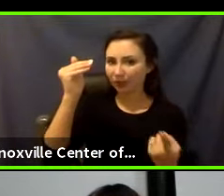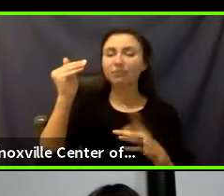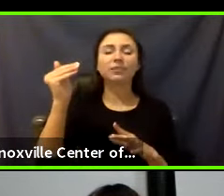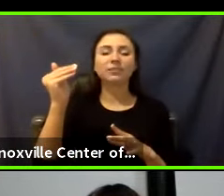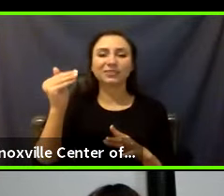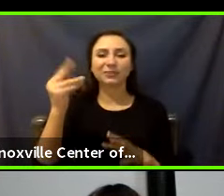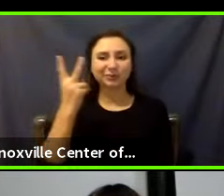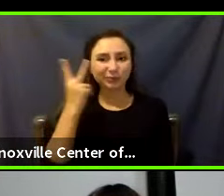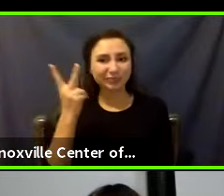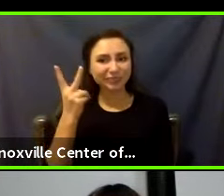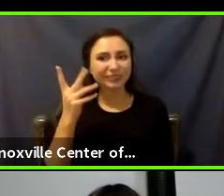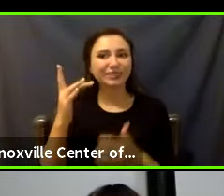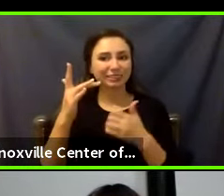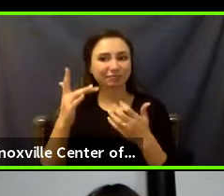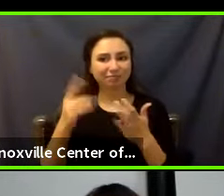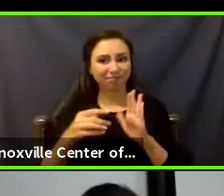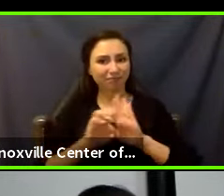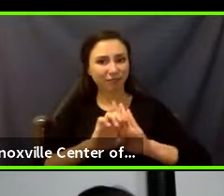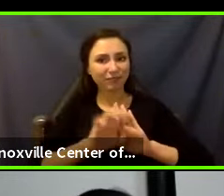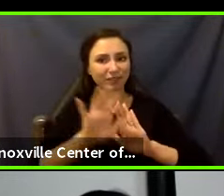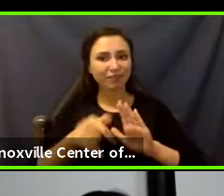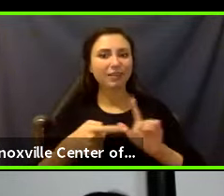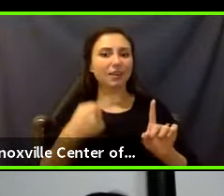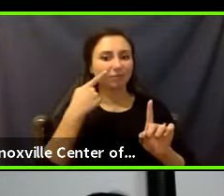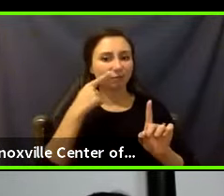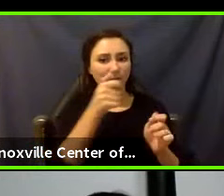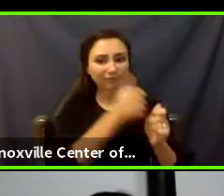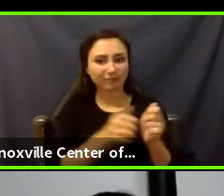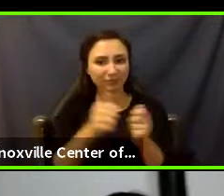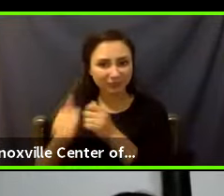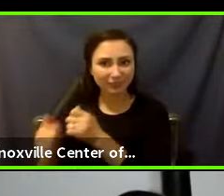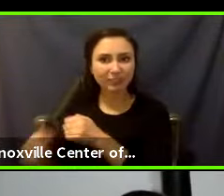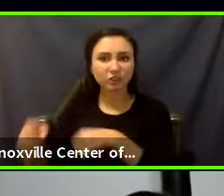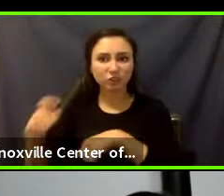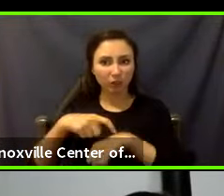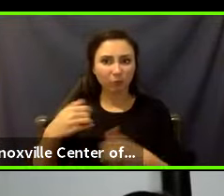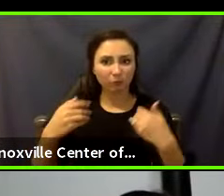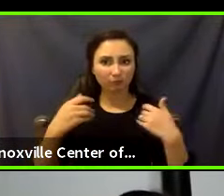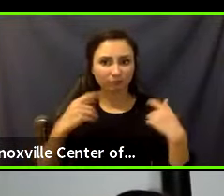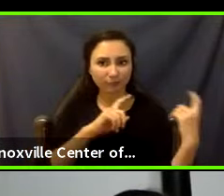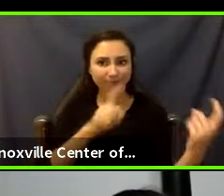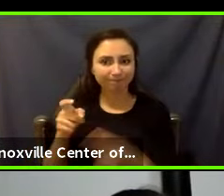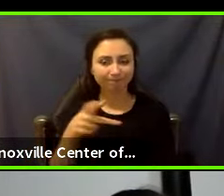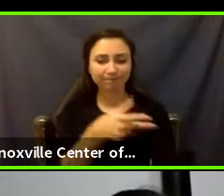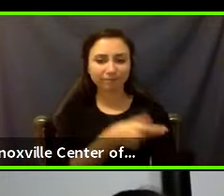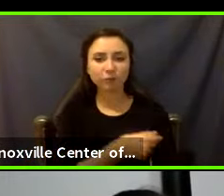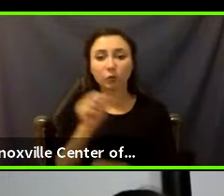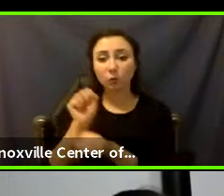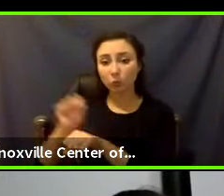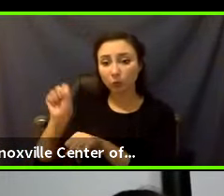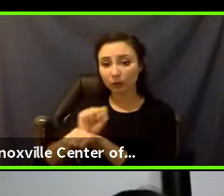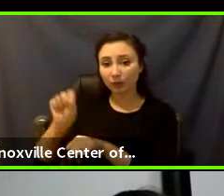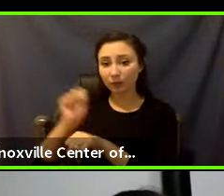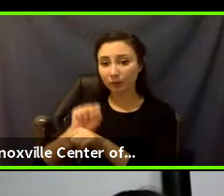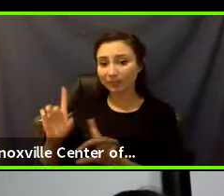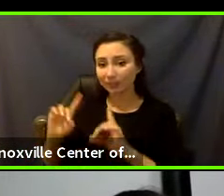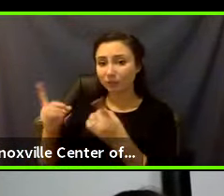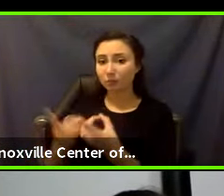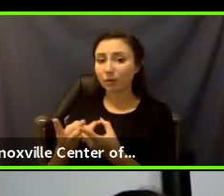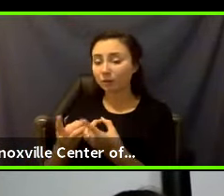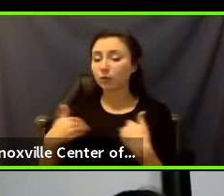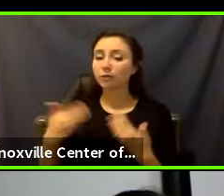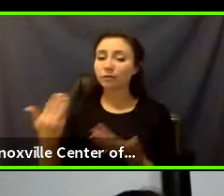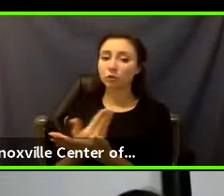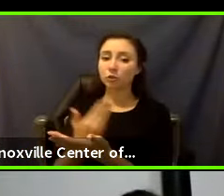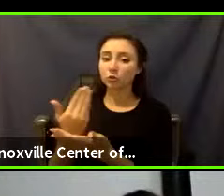every vaccination opportunity we've announced. We continue to work with the county IT department to roll out a new online registration